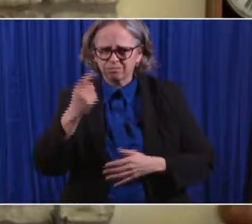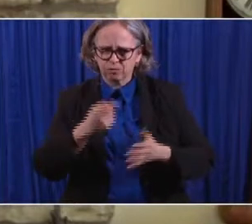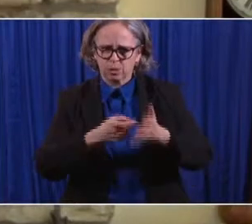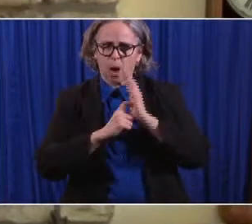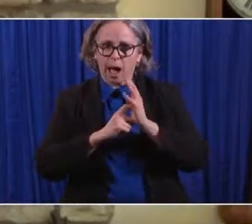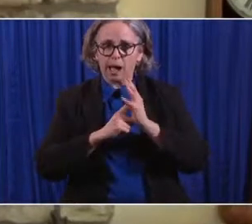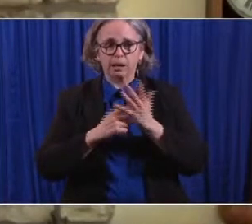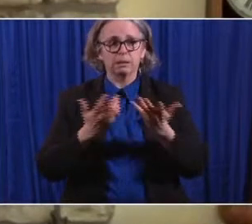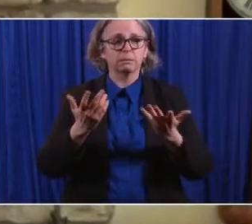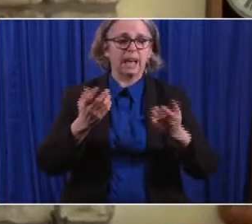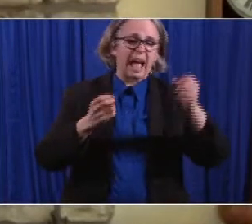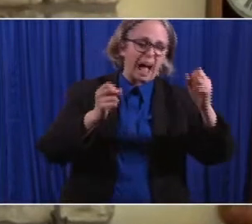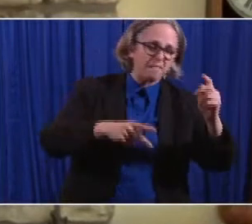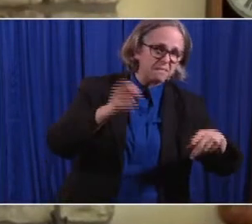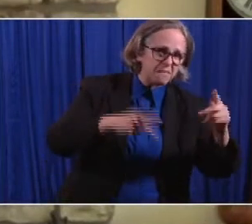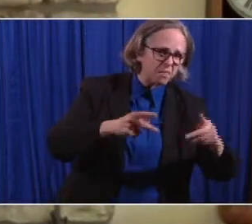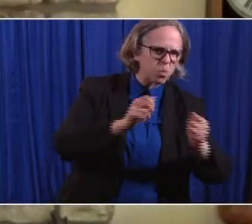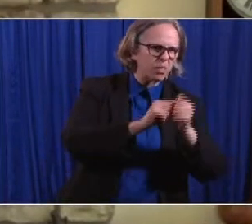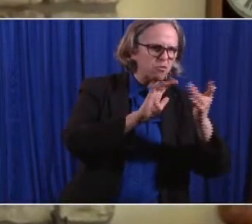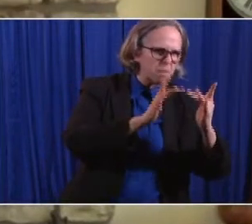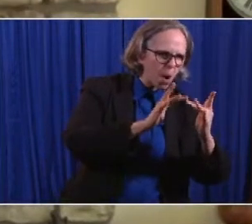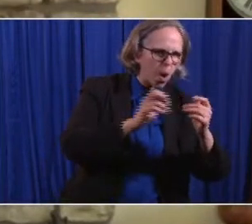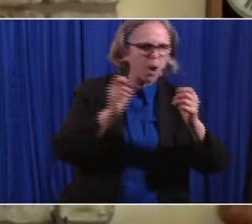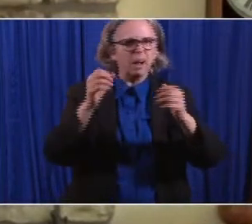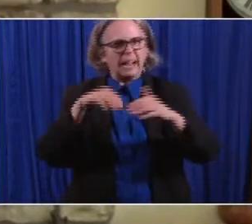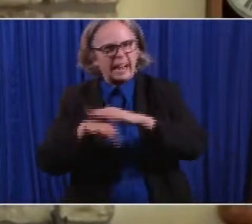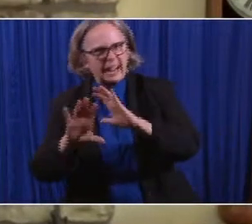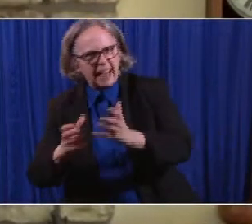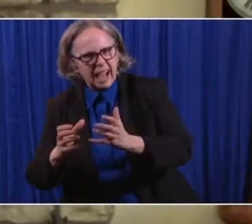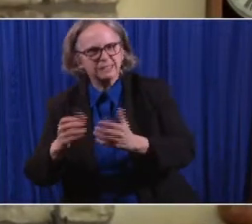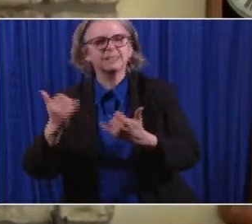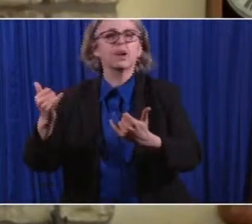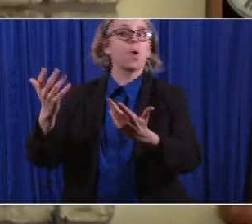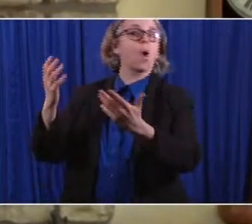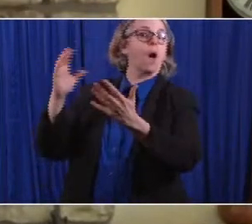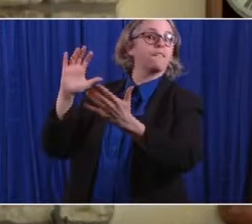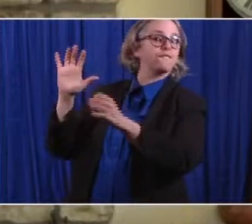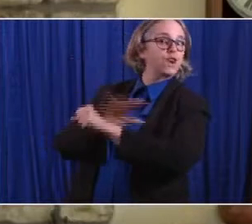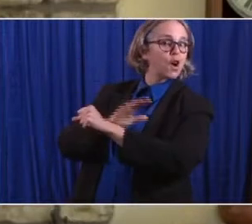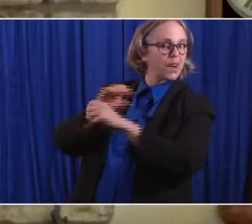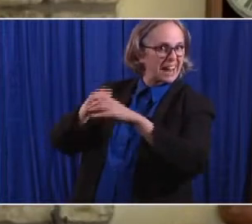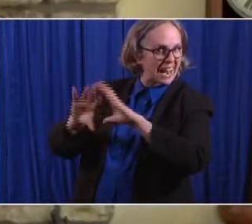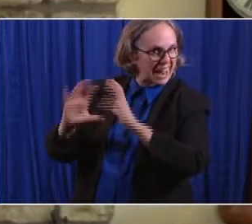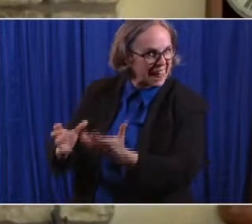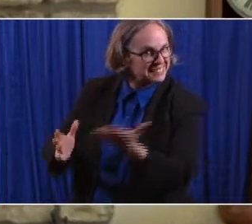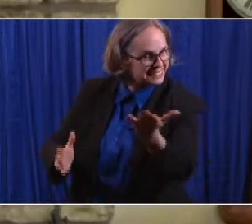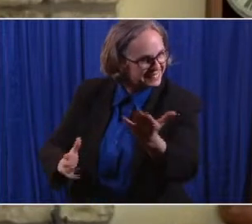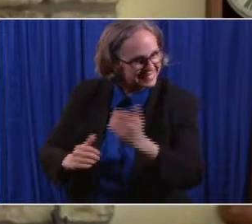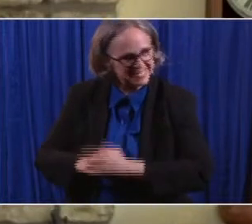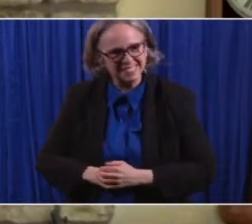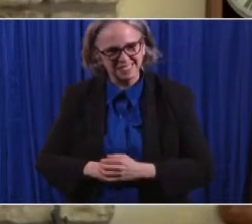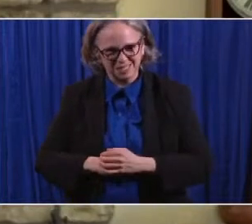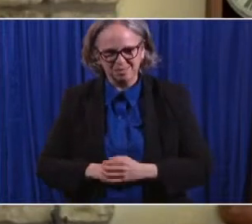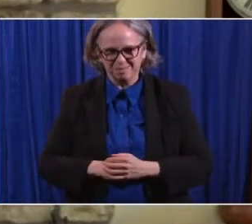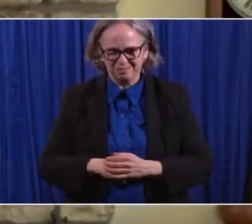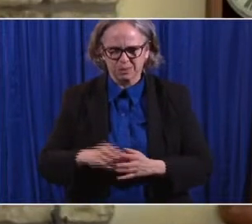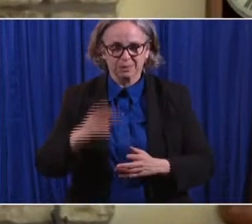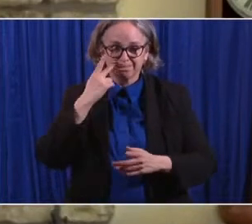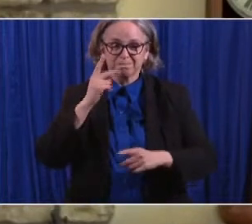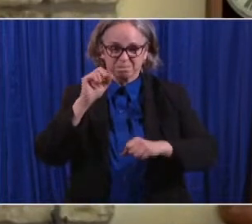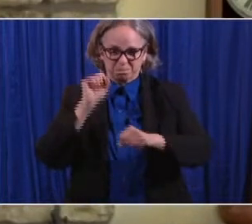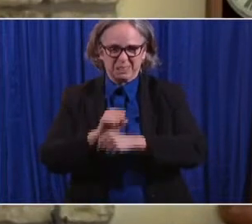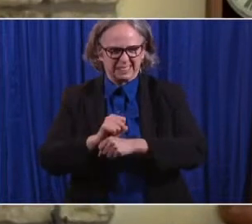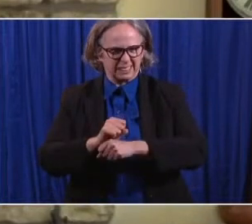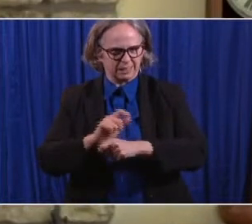the week. And I'm very happy to report that we've made some real great progress in regard to this. We